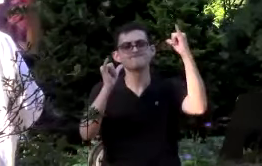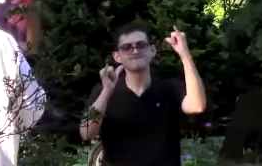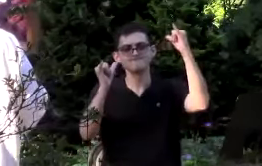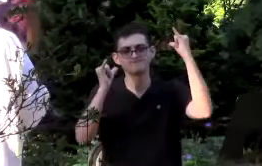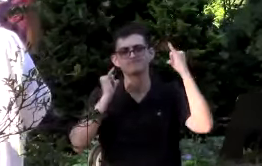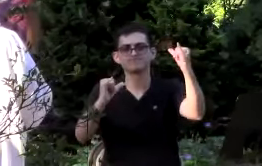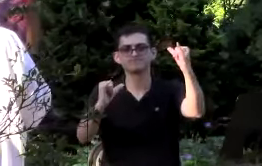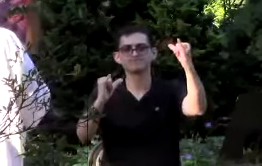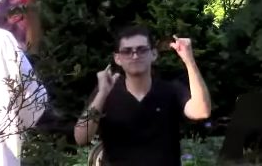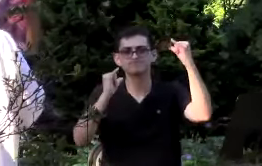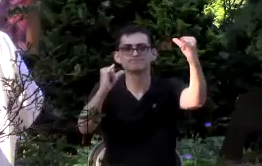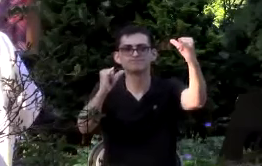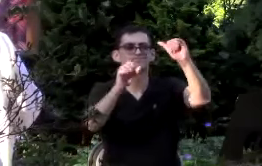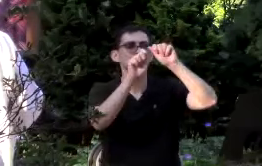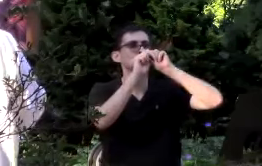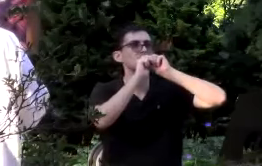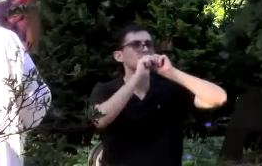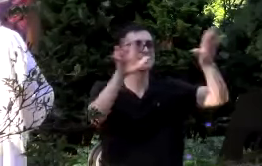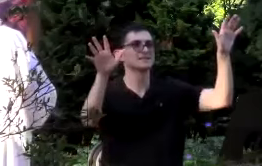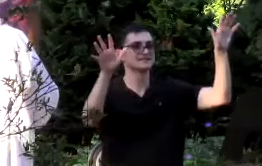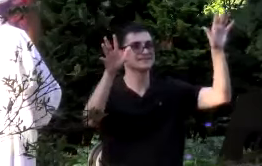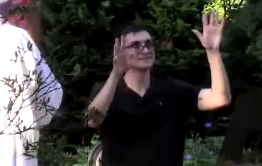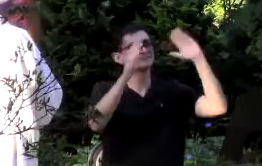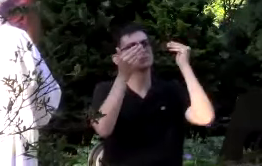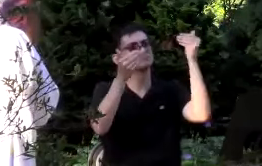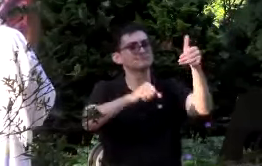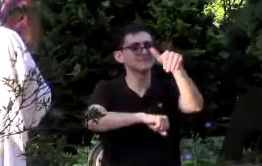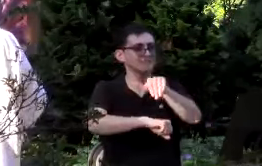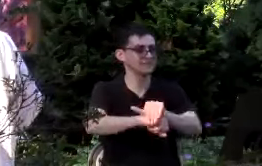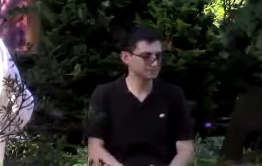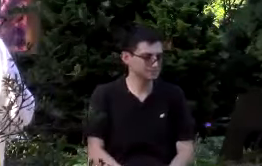into eternity. Blessed are you, Adonai. Rings on evening.